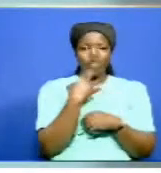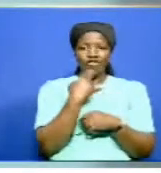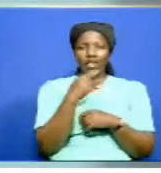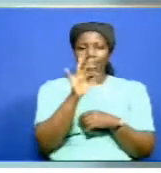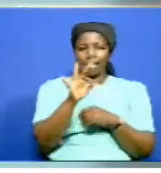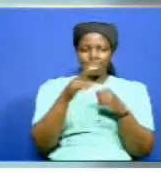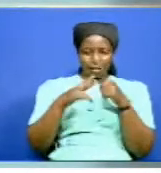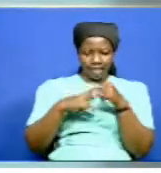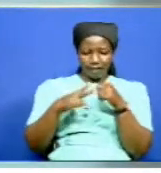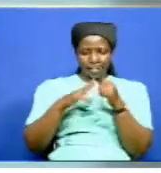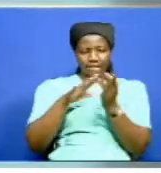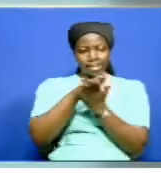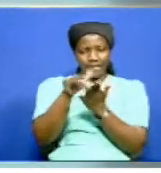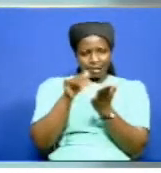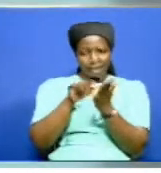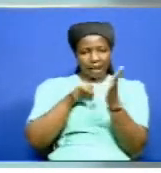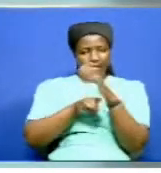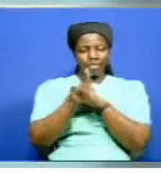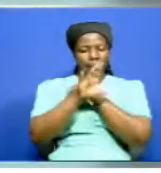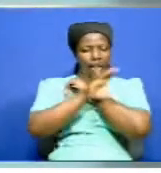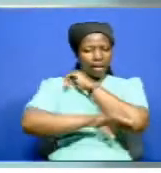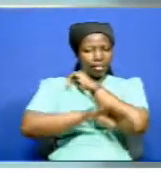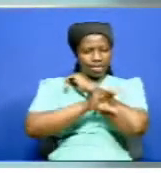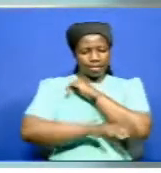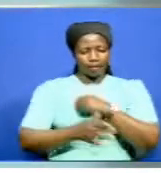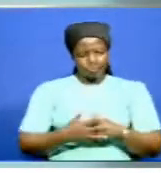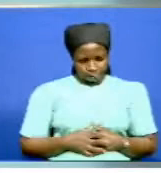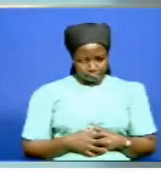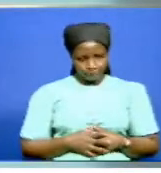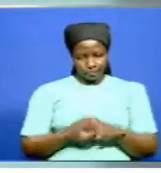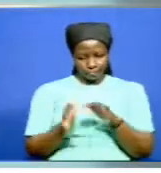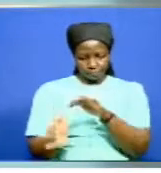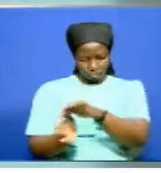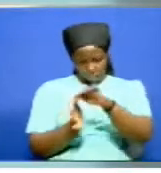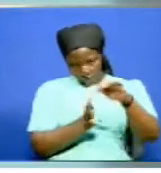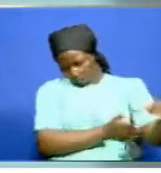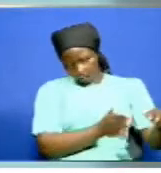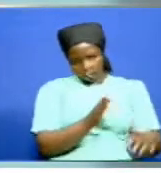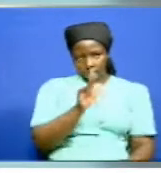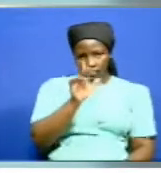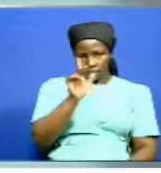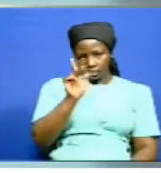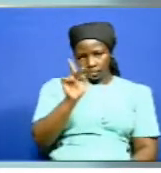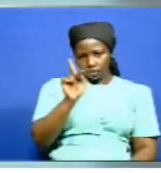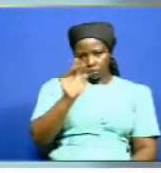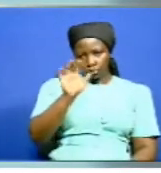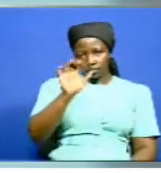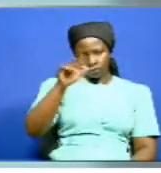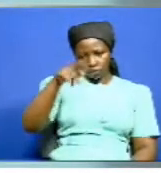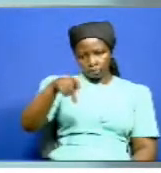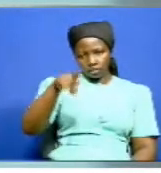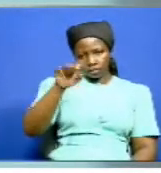28,437 centers across the country. Now for KCPE, that is for primary,